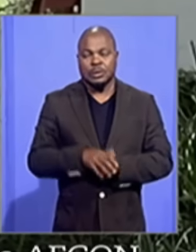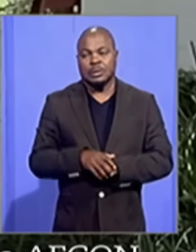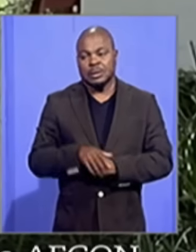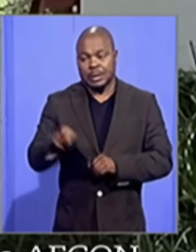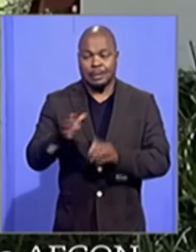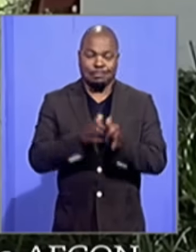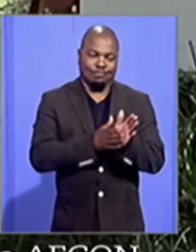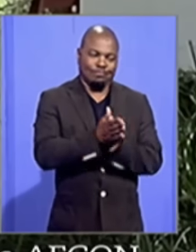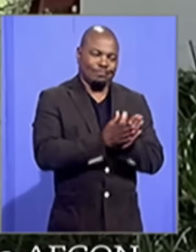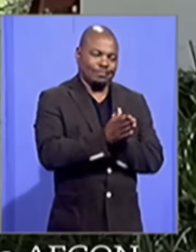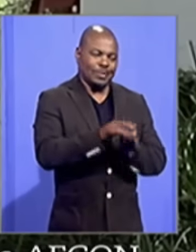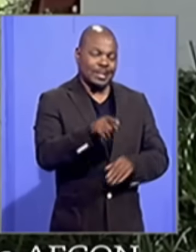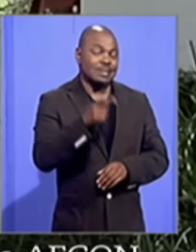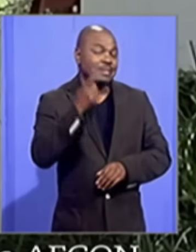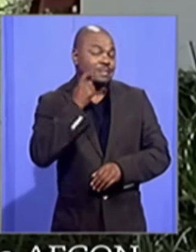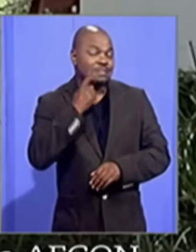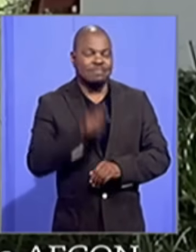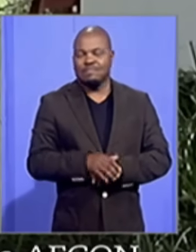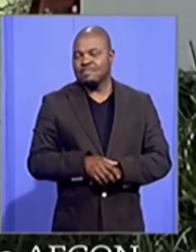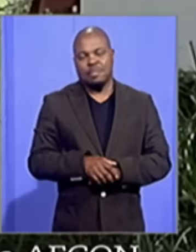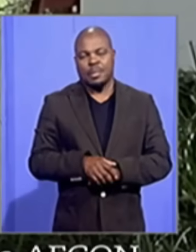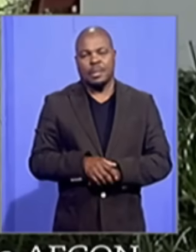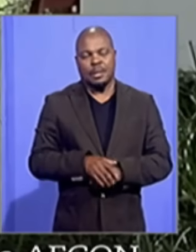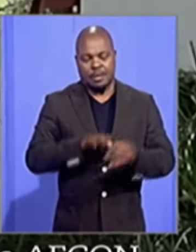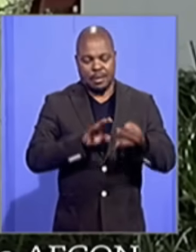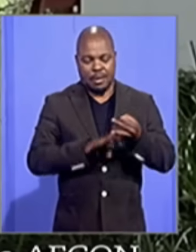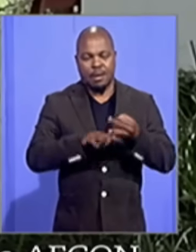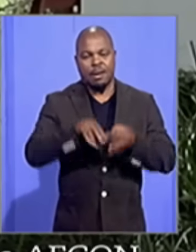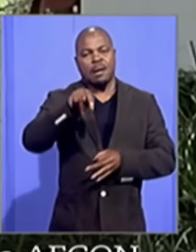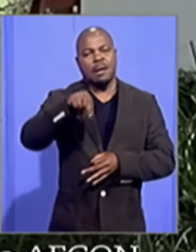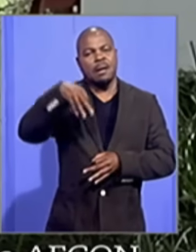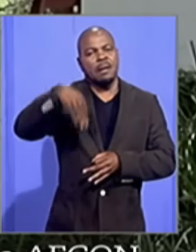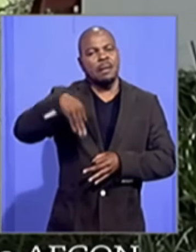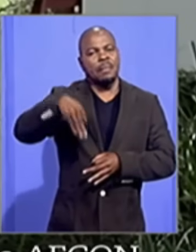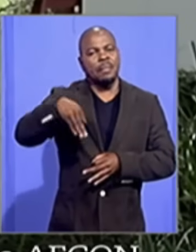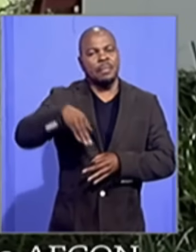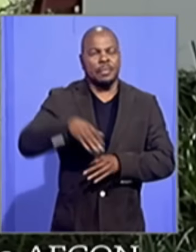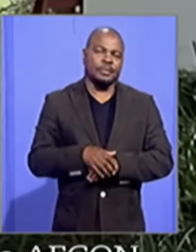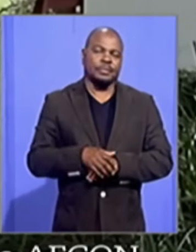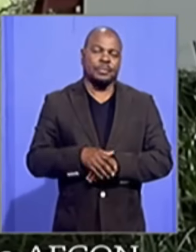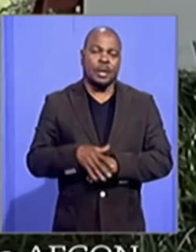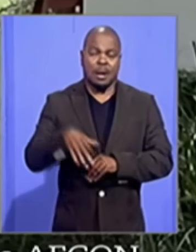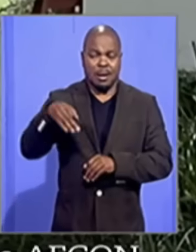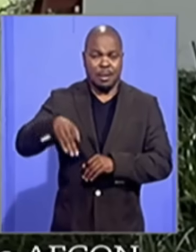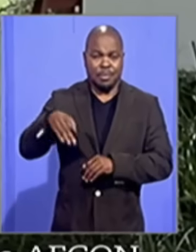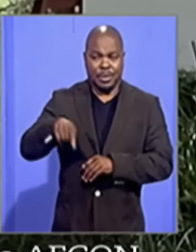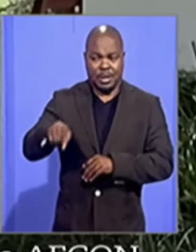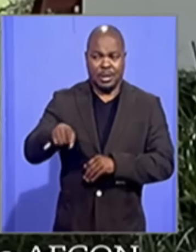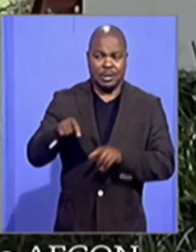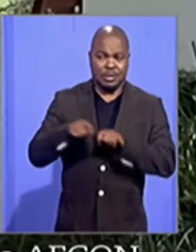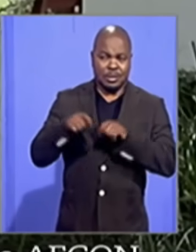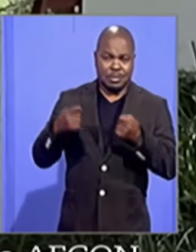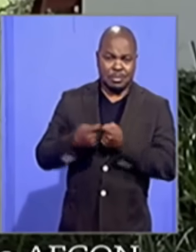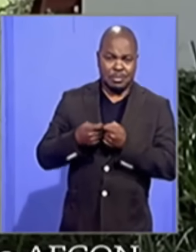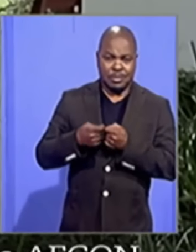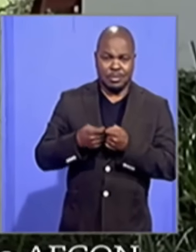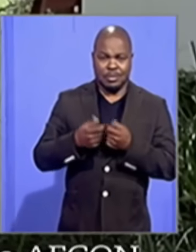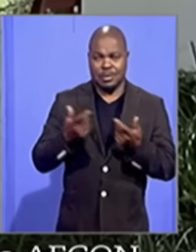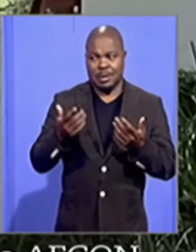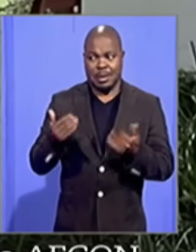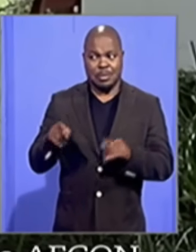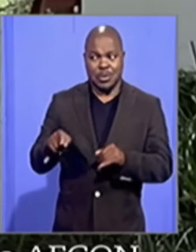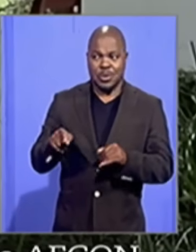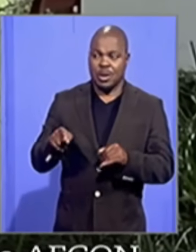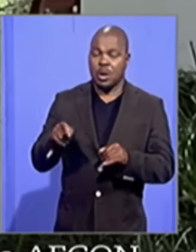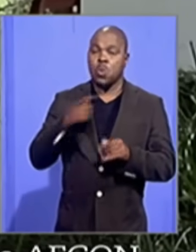motivated, so it will not be easy. And then you have Namibia. Namibia is maybe the team that nobody expects, but